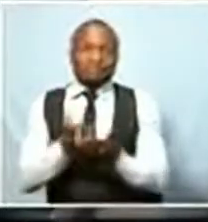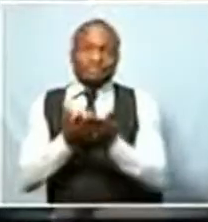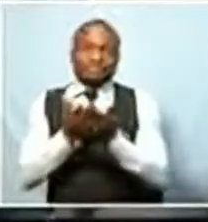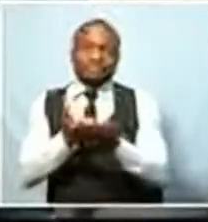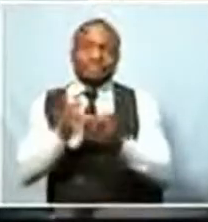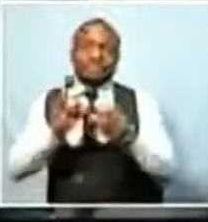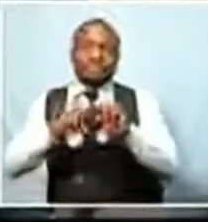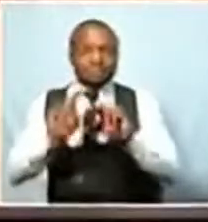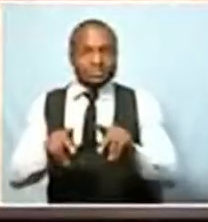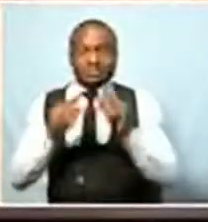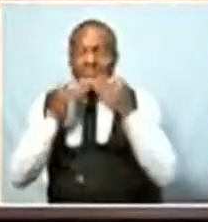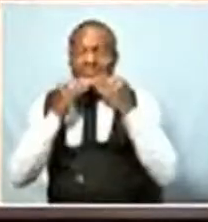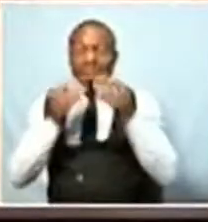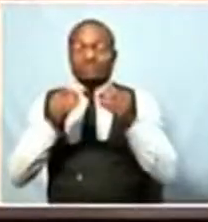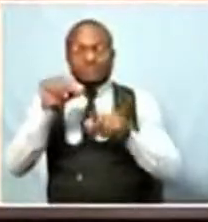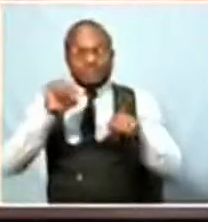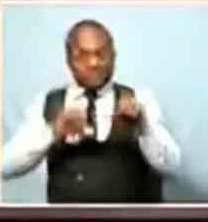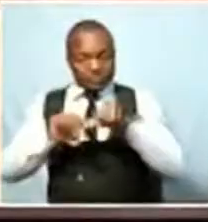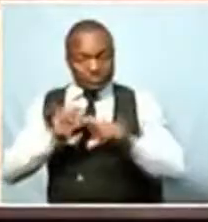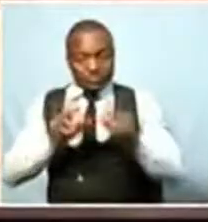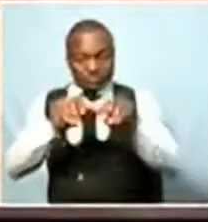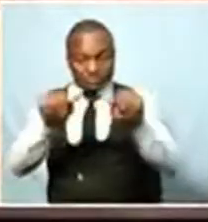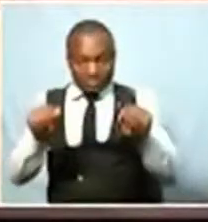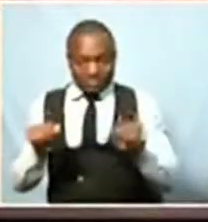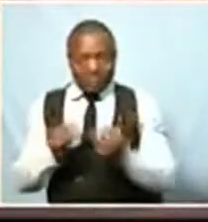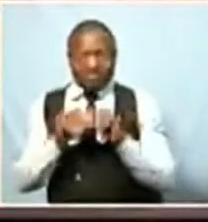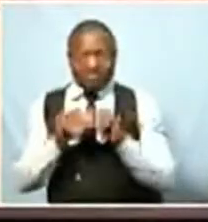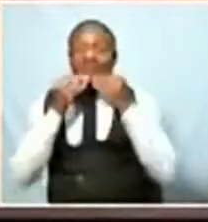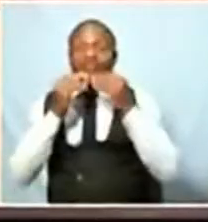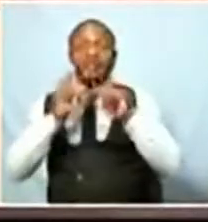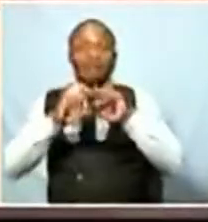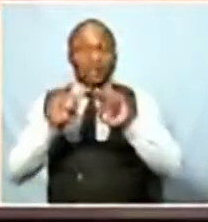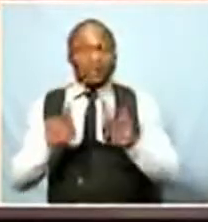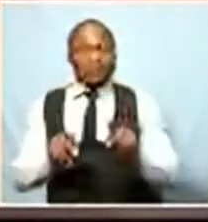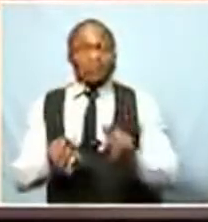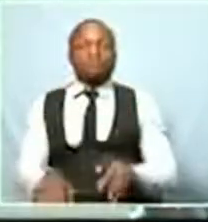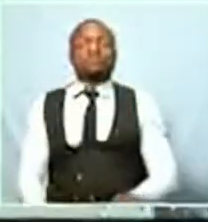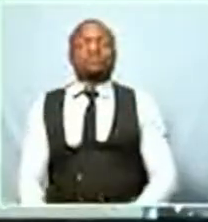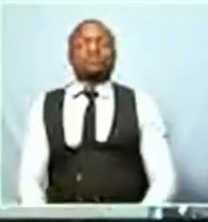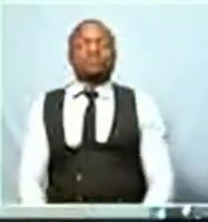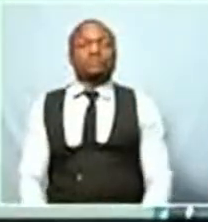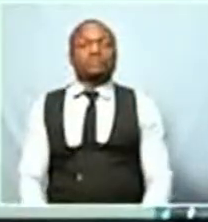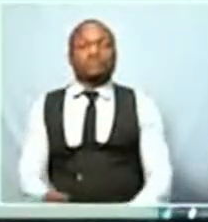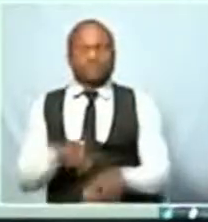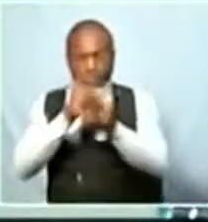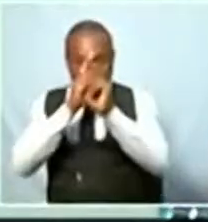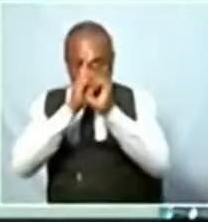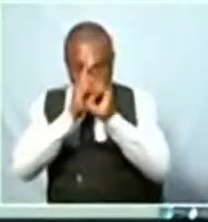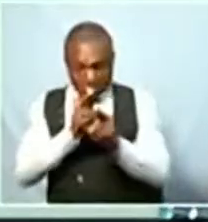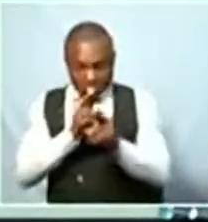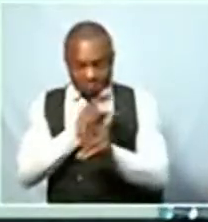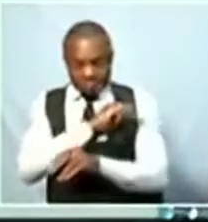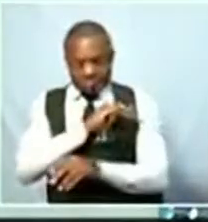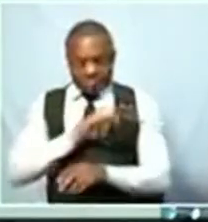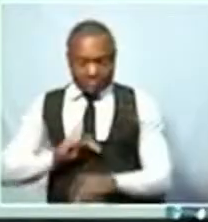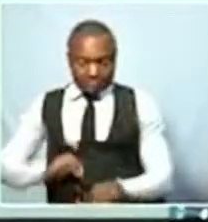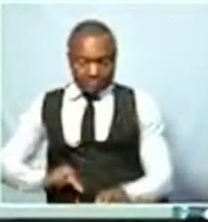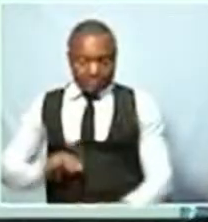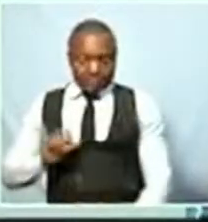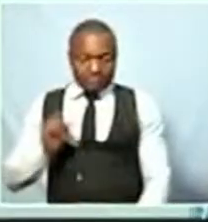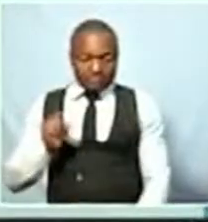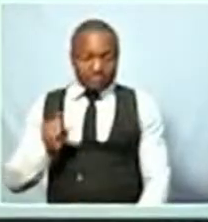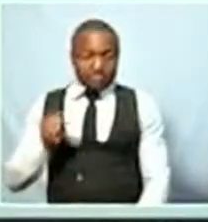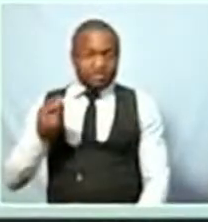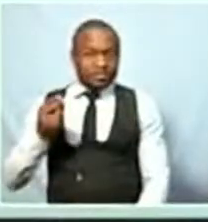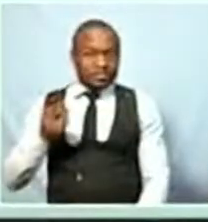Chair. Thanks so much. Auditor General. Thank you so much, Chair. Honorable Member for Shwangando has asked so